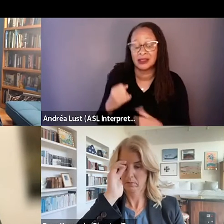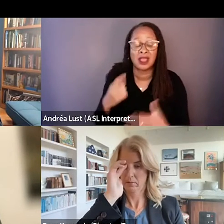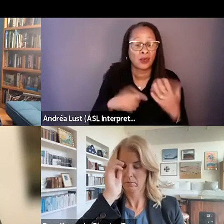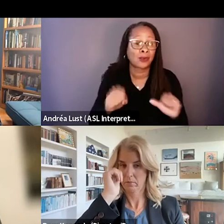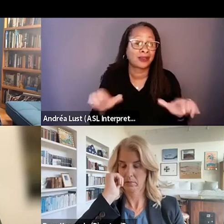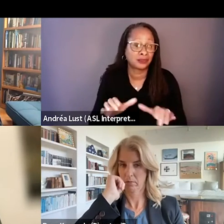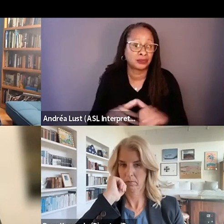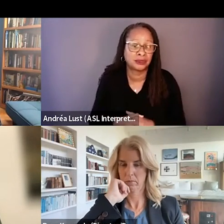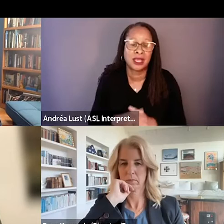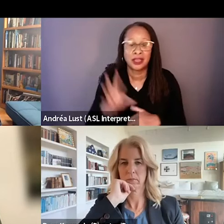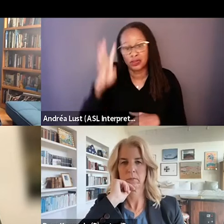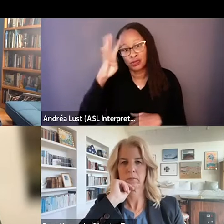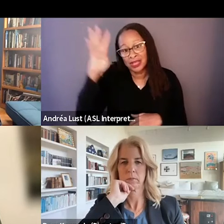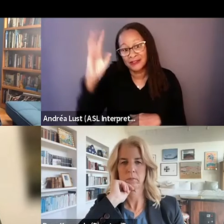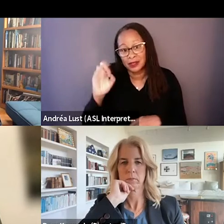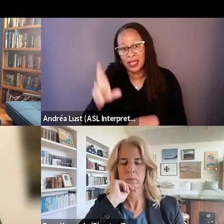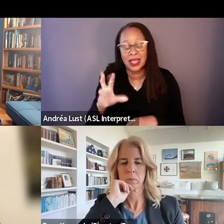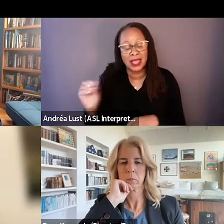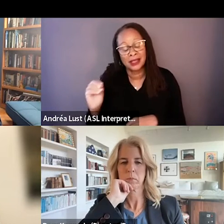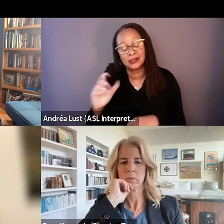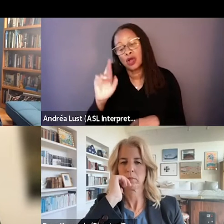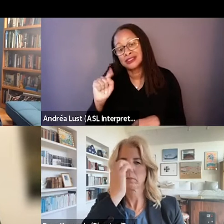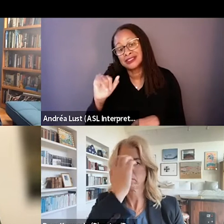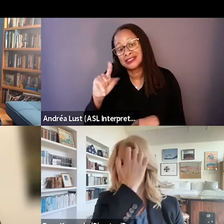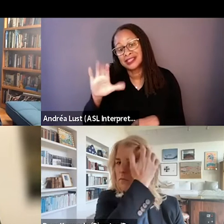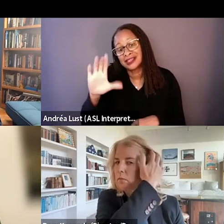do creatively and artistically didn't seem to be the most